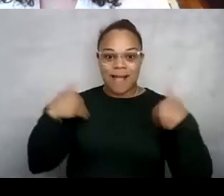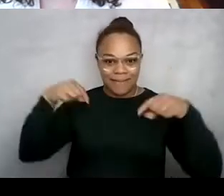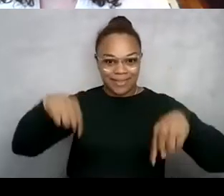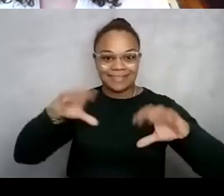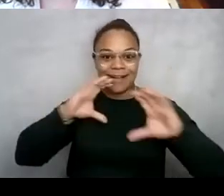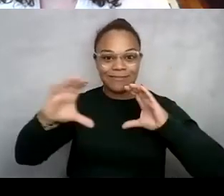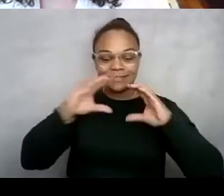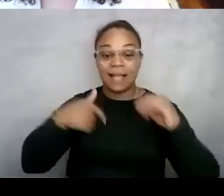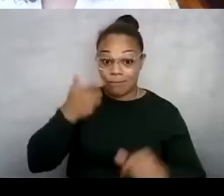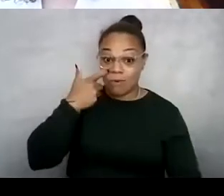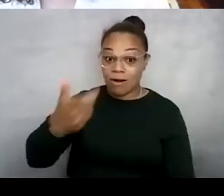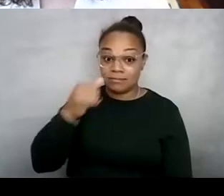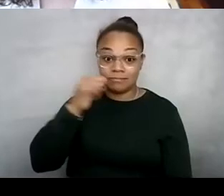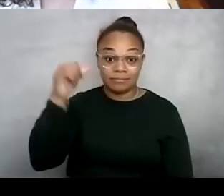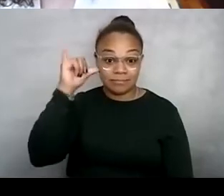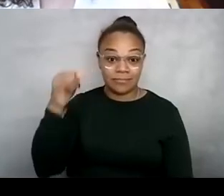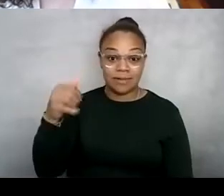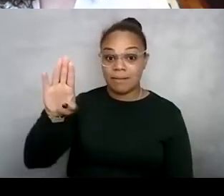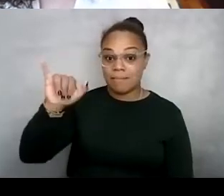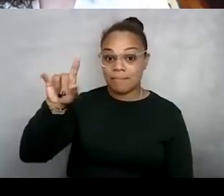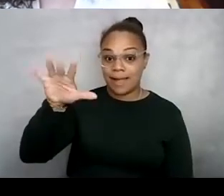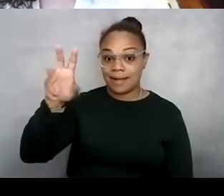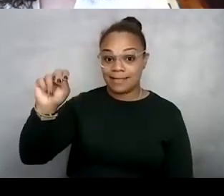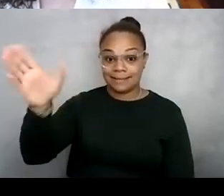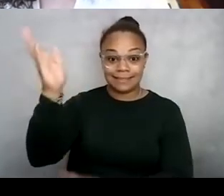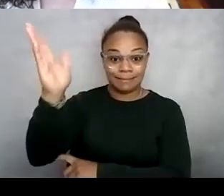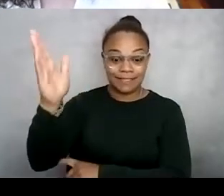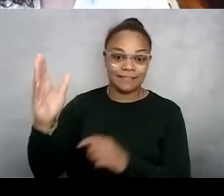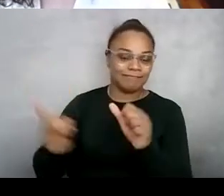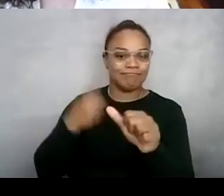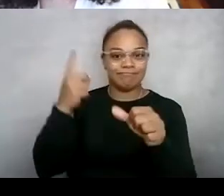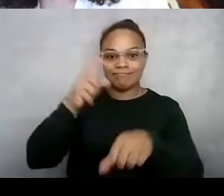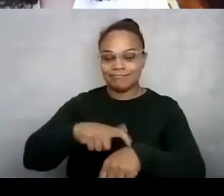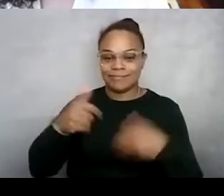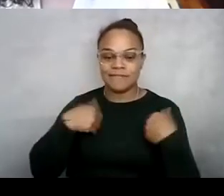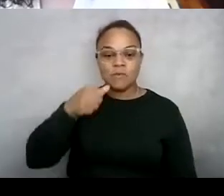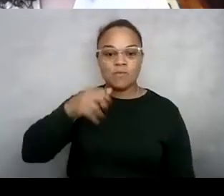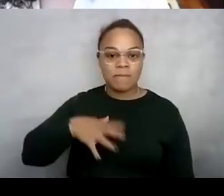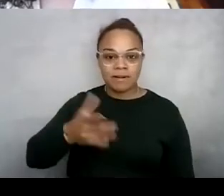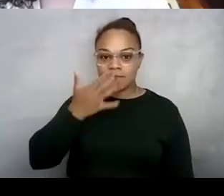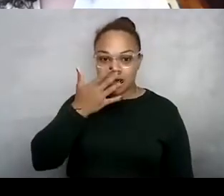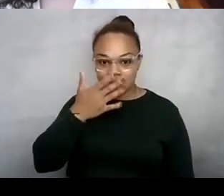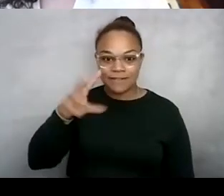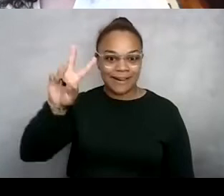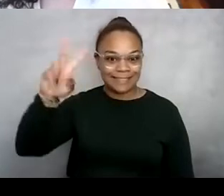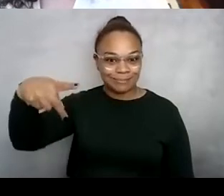had Biden's speech, when you had the first ever woman of color Vice President Kamala Harris and